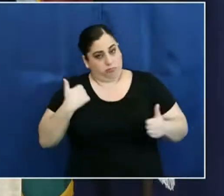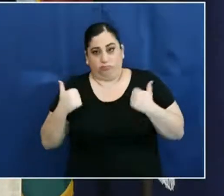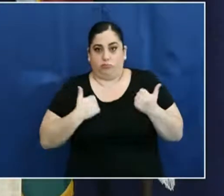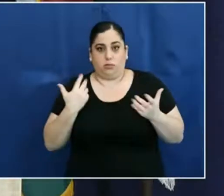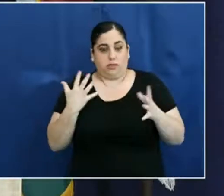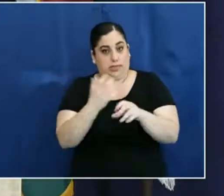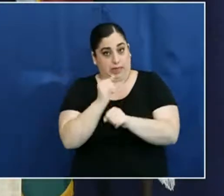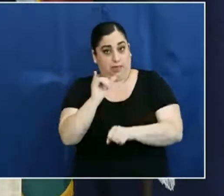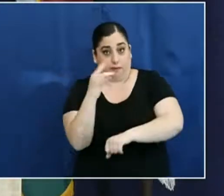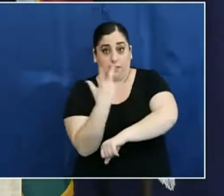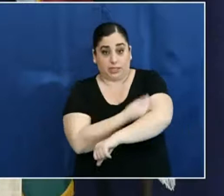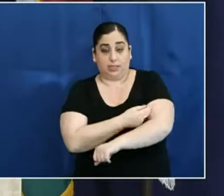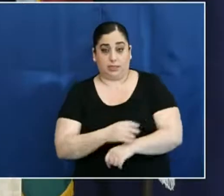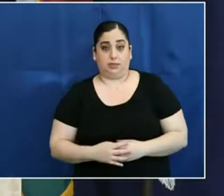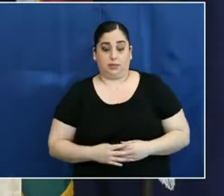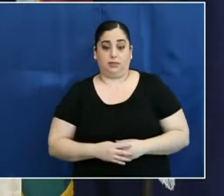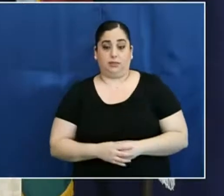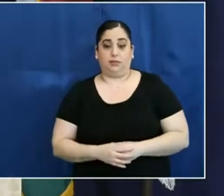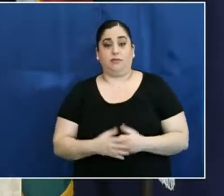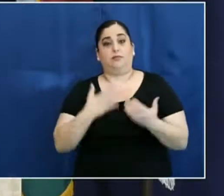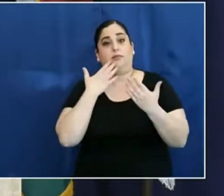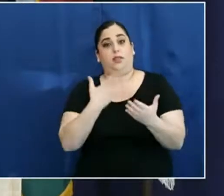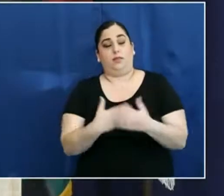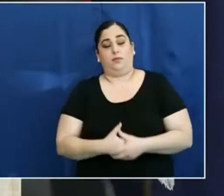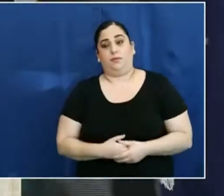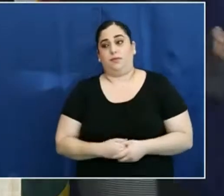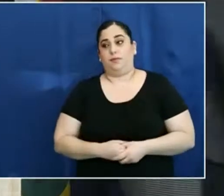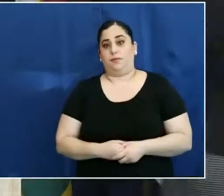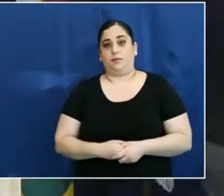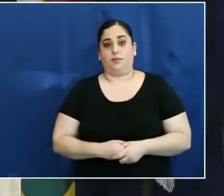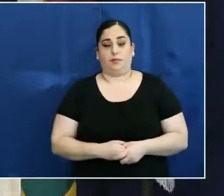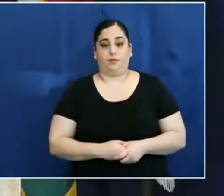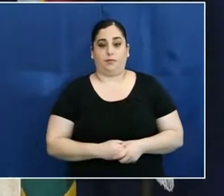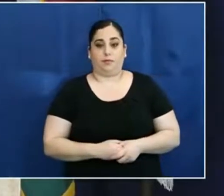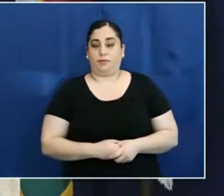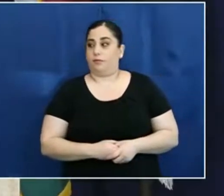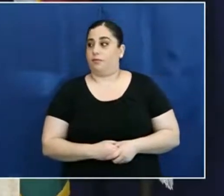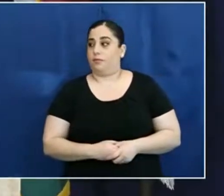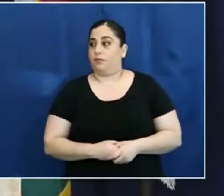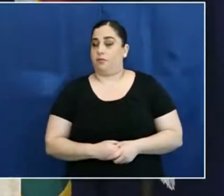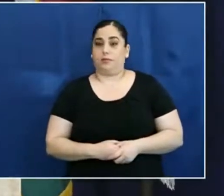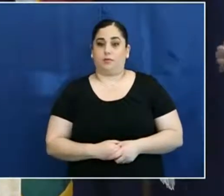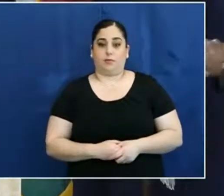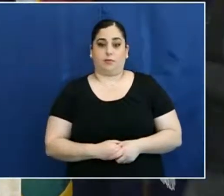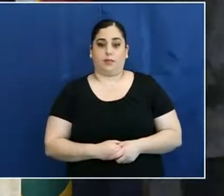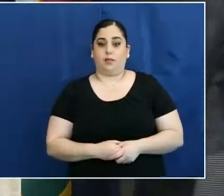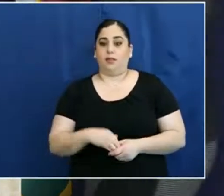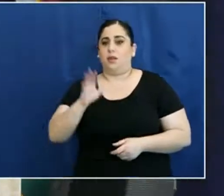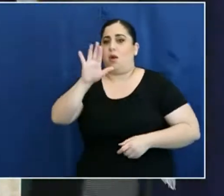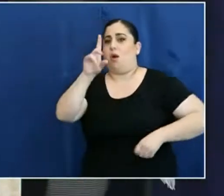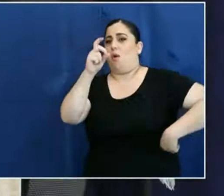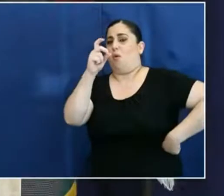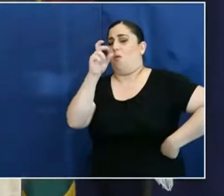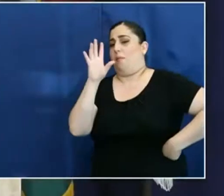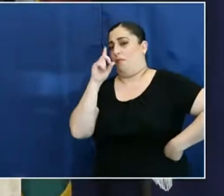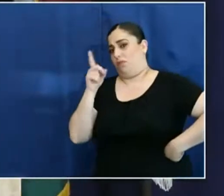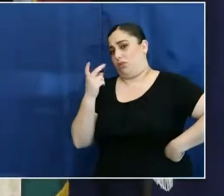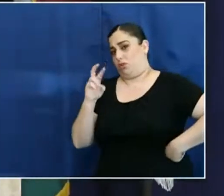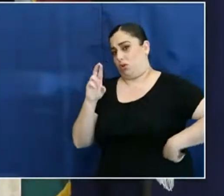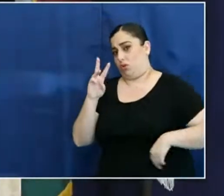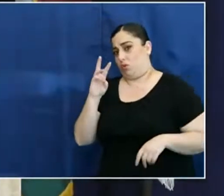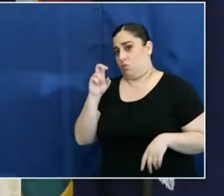getting a vaccine. So thank you. Doctor, one other question for you. Thank you so much for that answer. This has to do